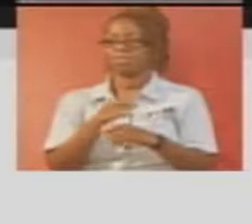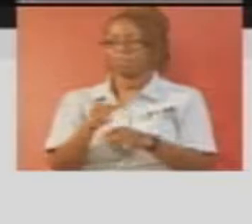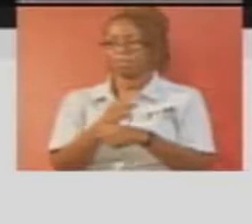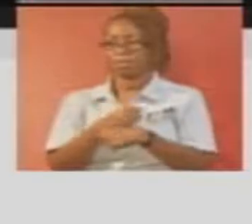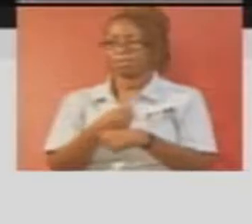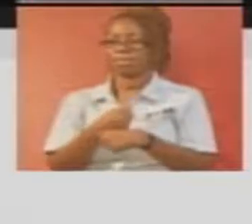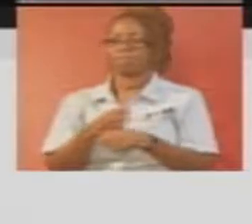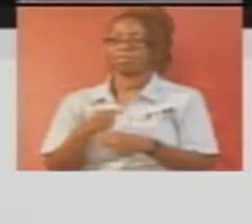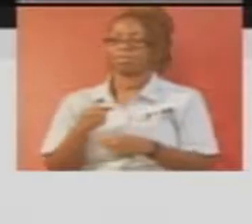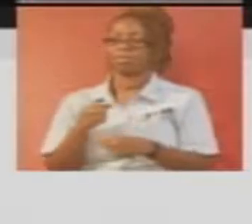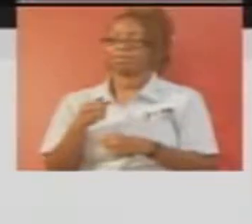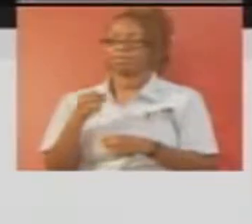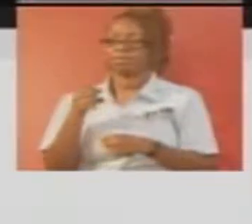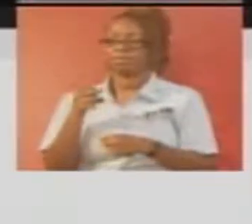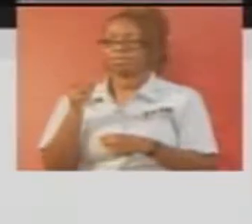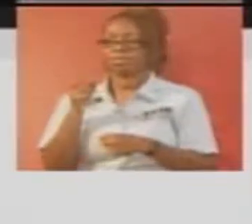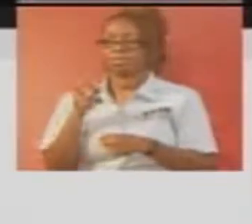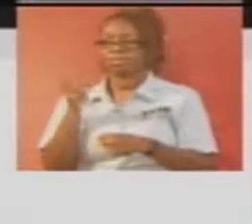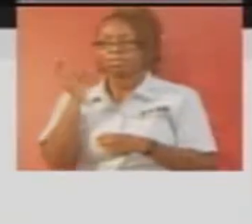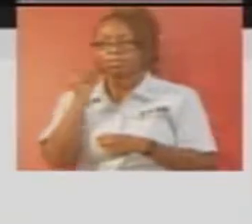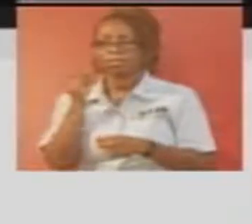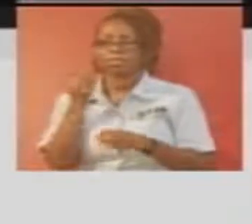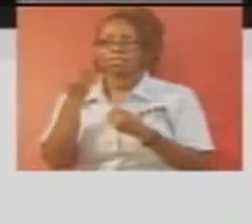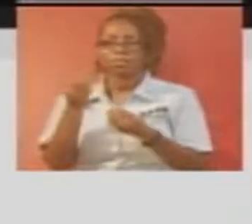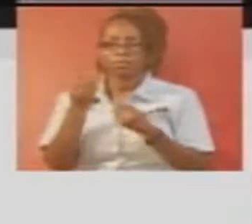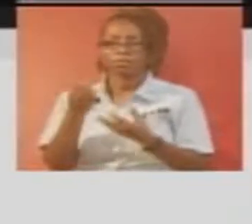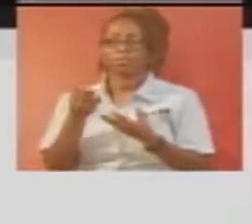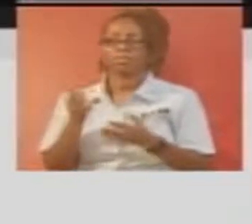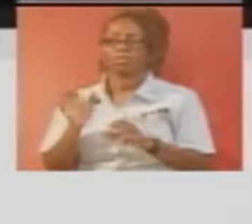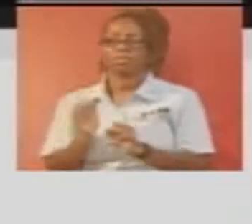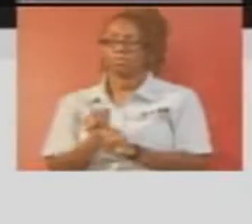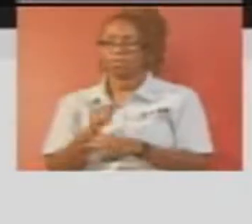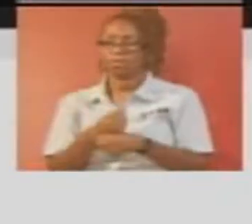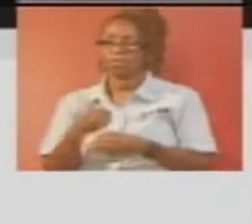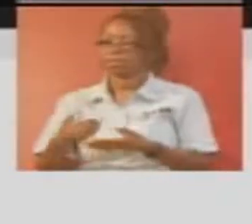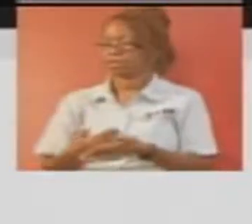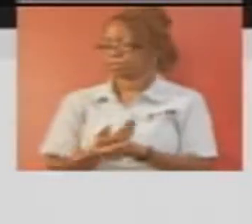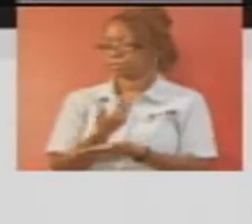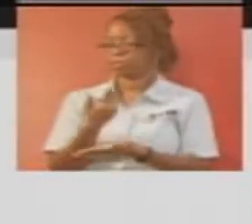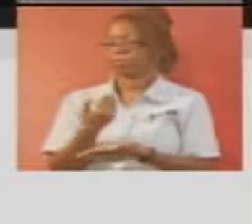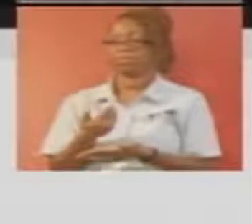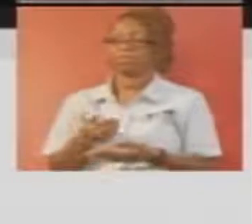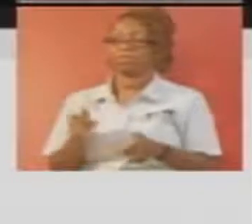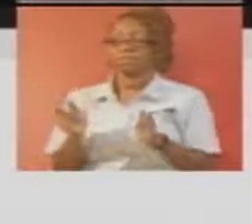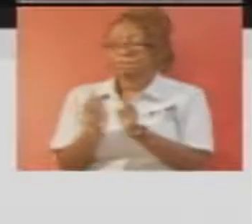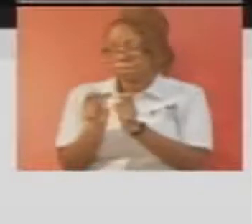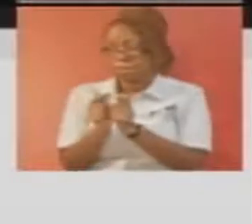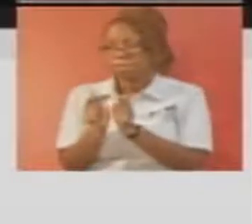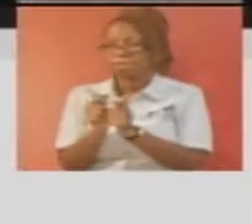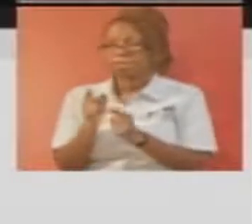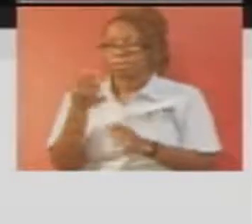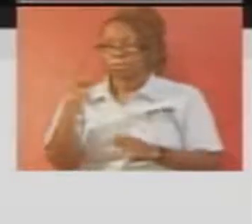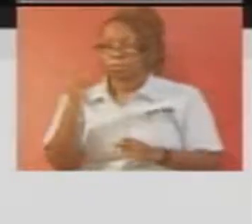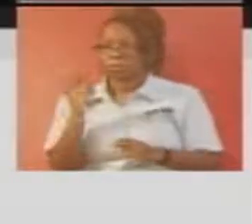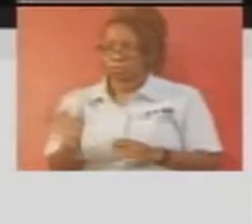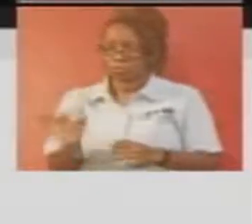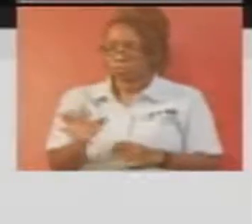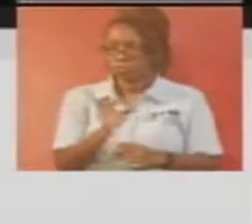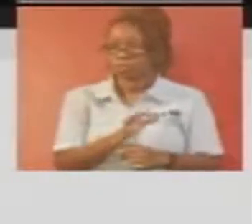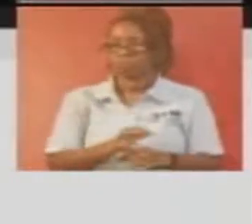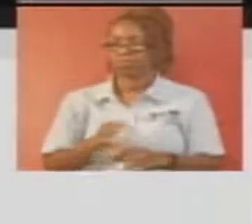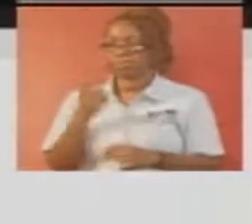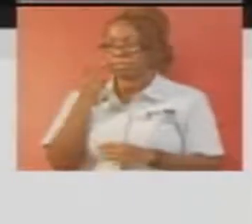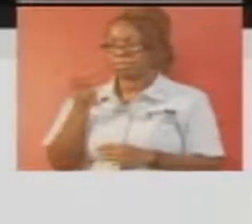the cell to make viral proteins, and those are shown by the little blue blobs. At the same time, several copies of the viral genome